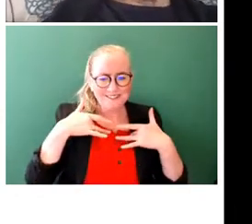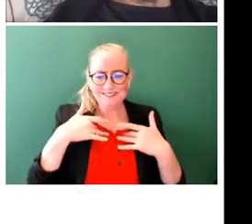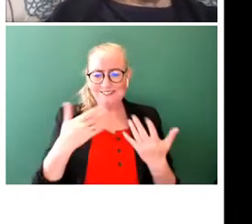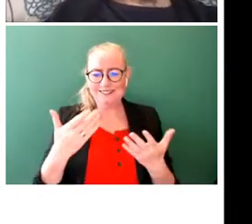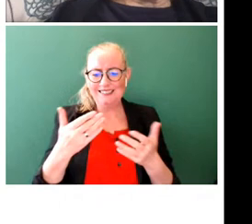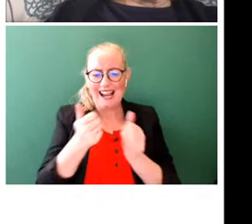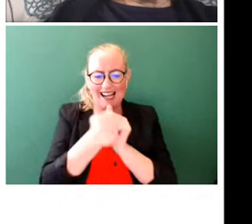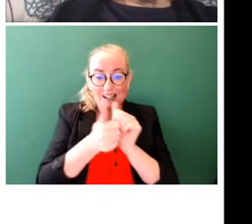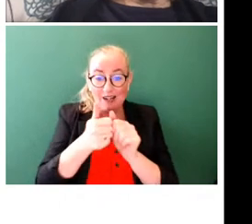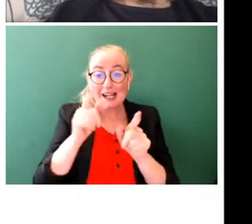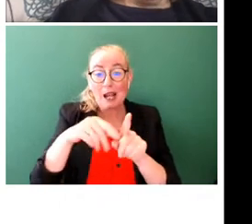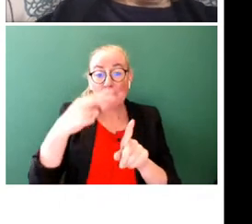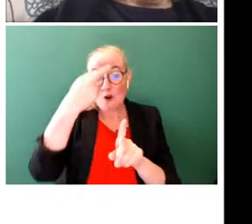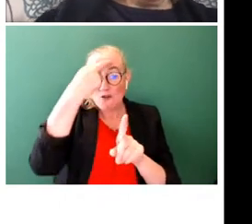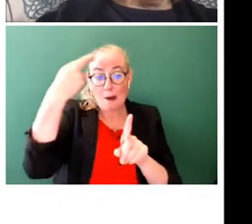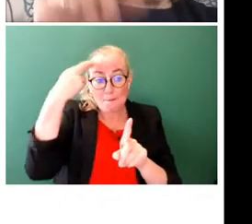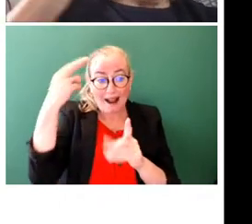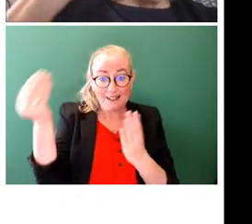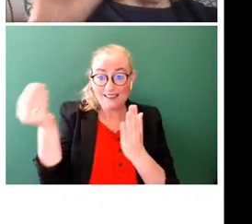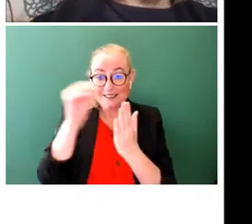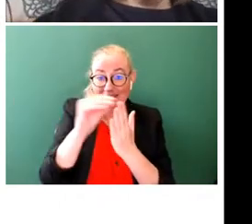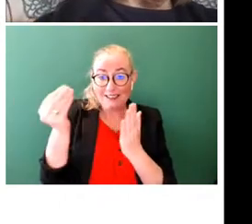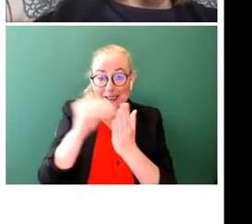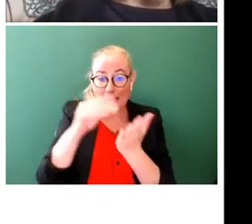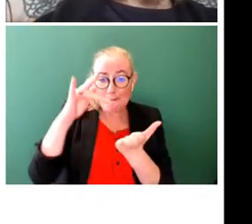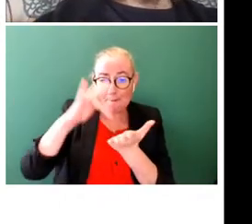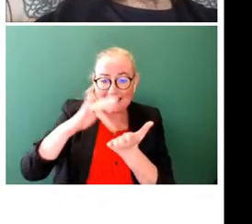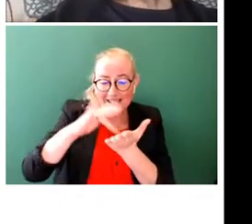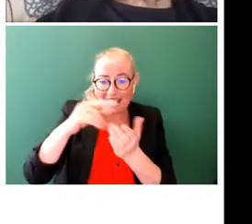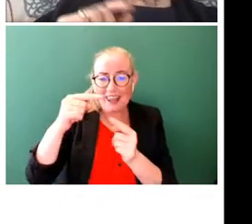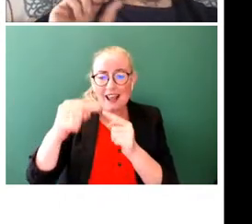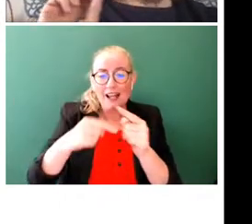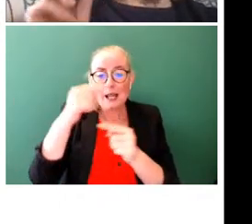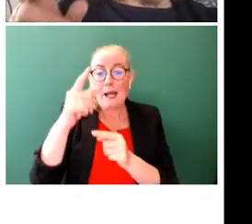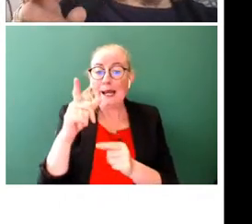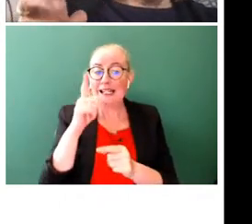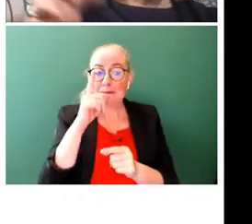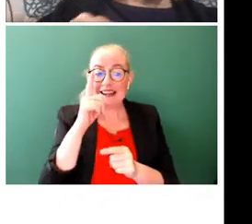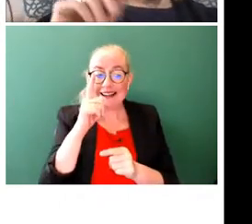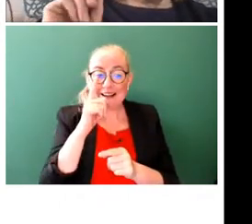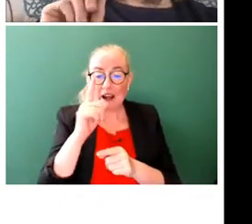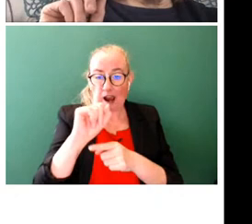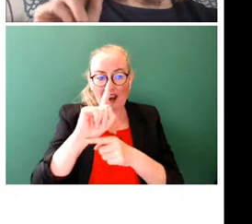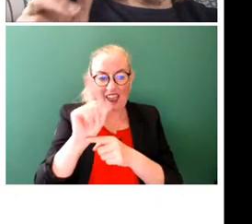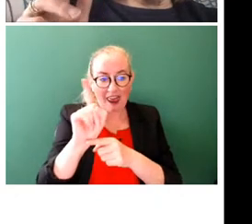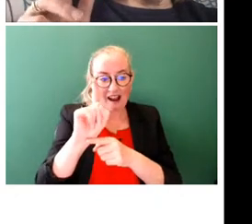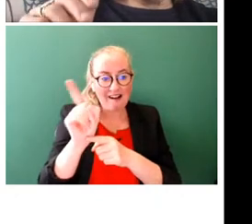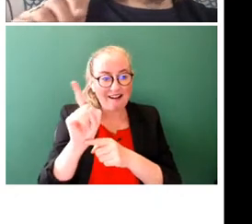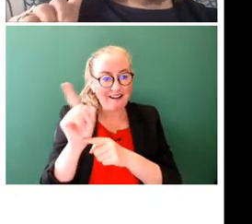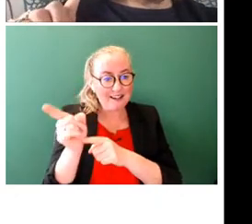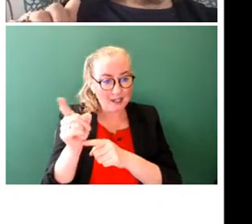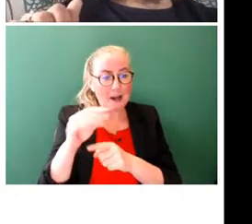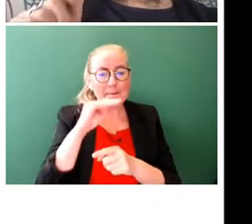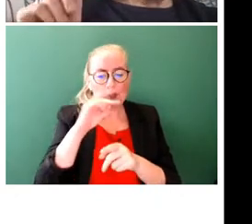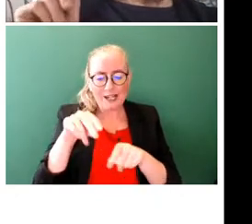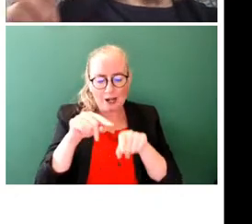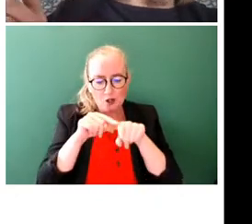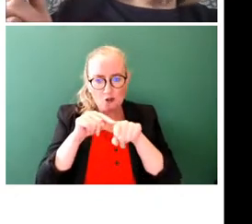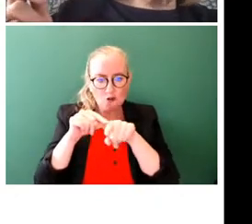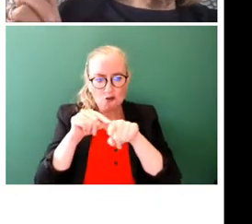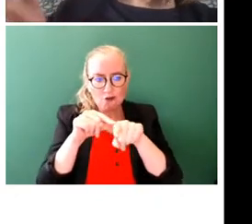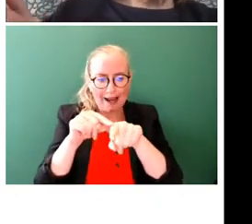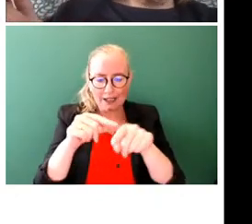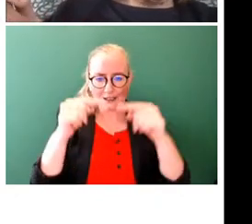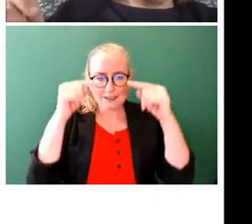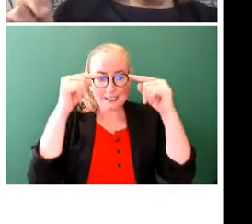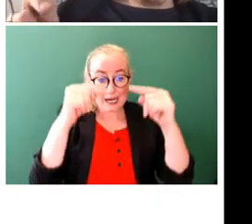reminders, which are on this in the middle. It has a speaking clock. And the idea is that you keep track of these things and it